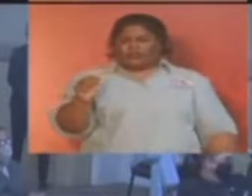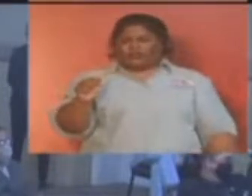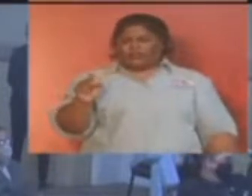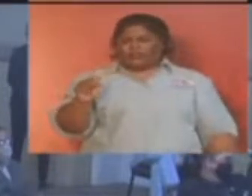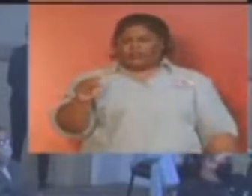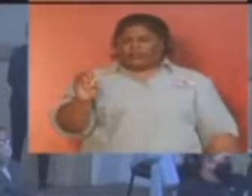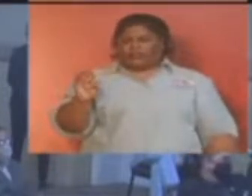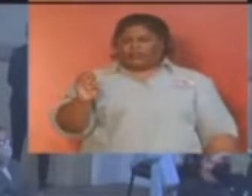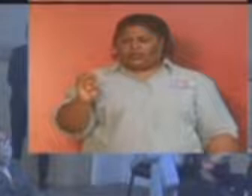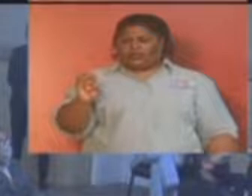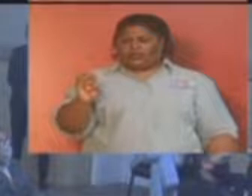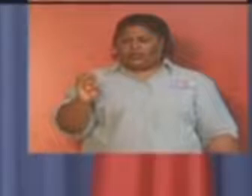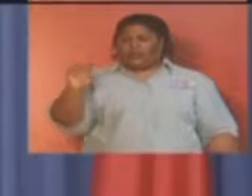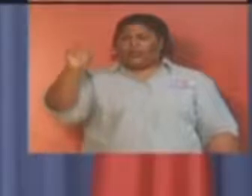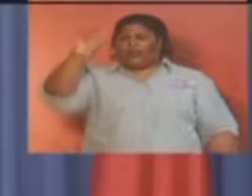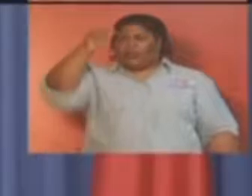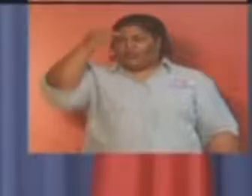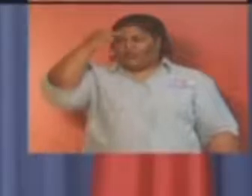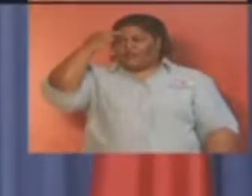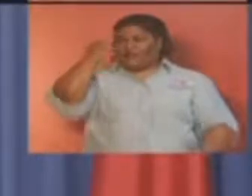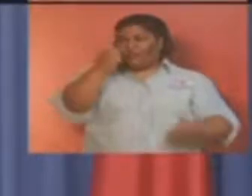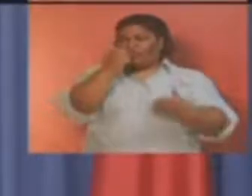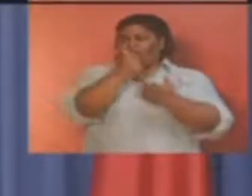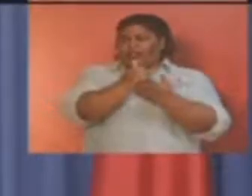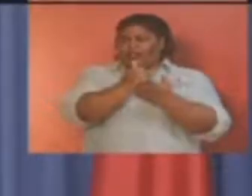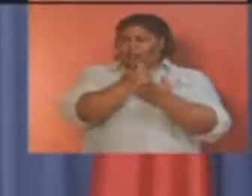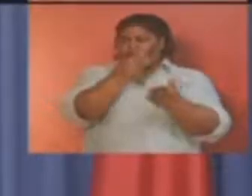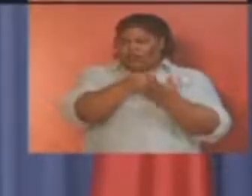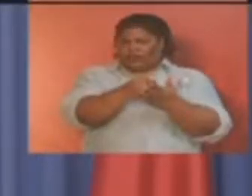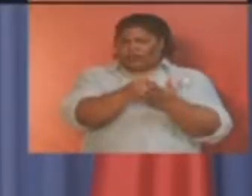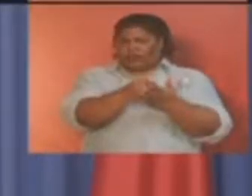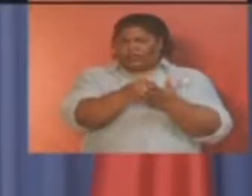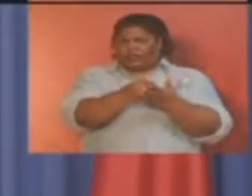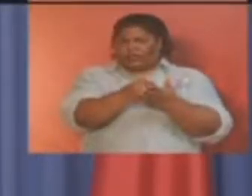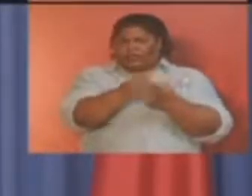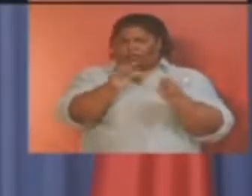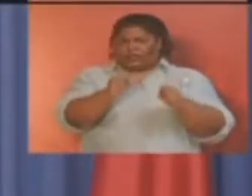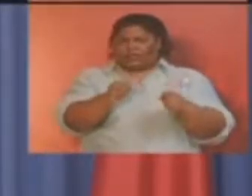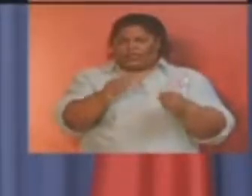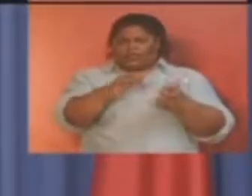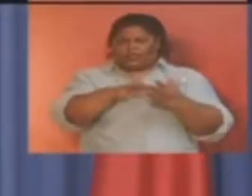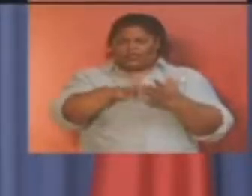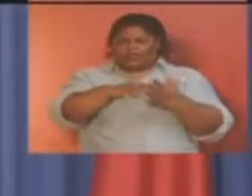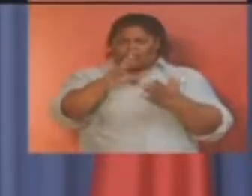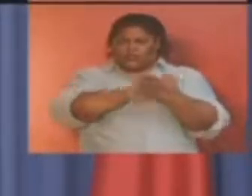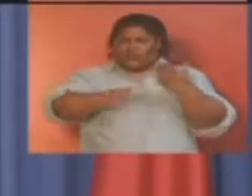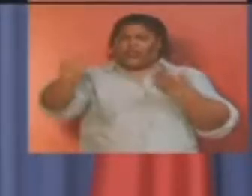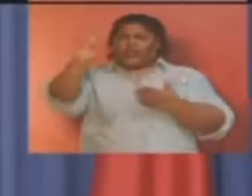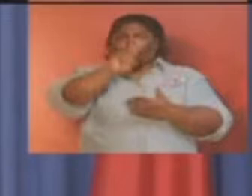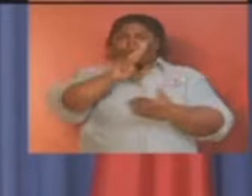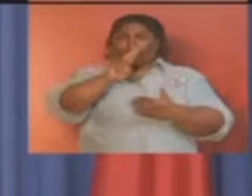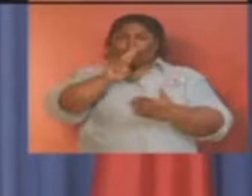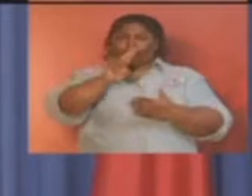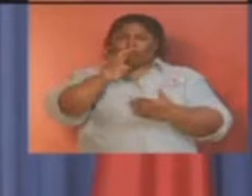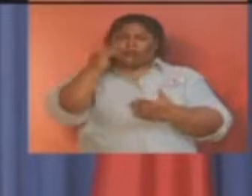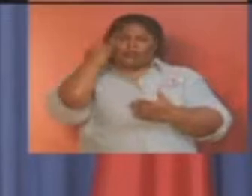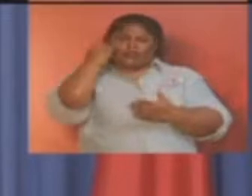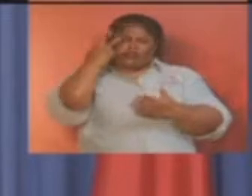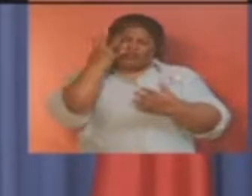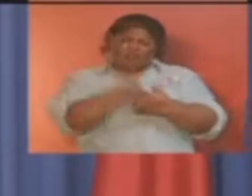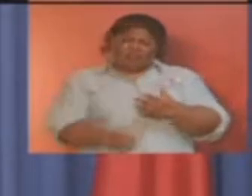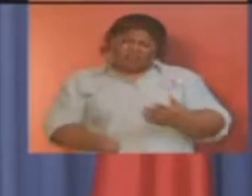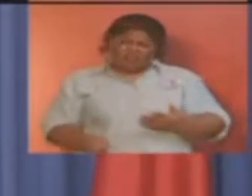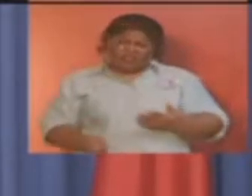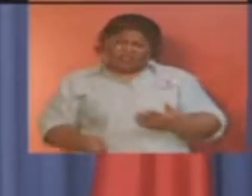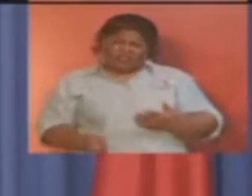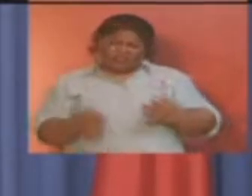treated? The Prime Minister said the Minister of Finance has been in constant consultation with the Prime Minister,